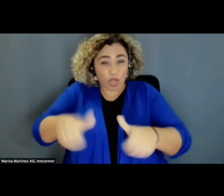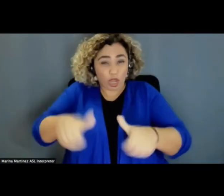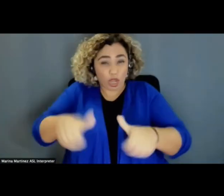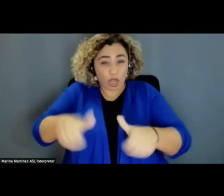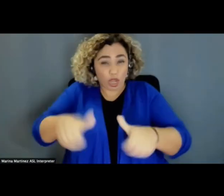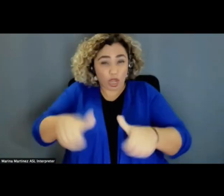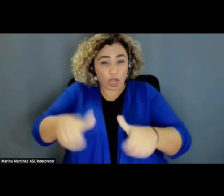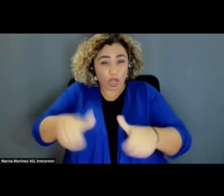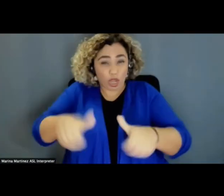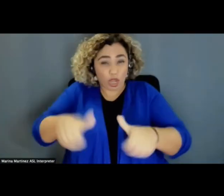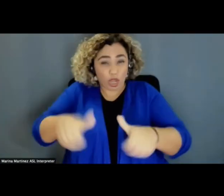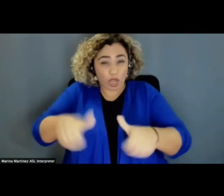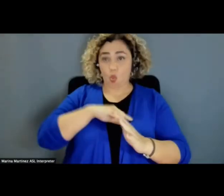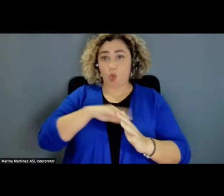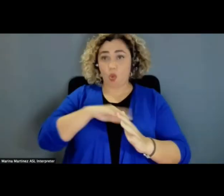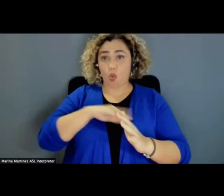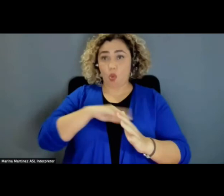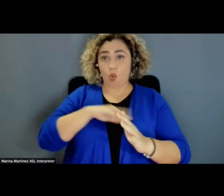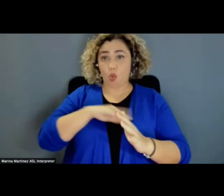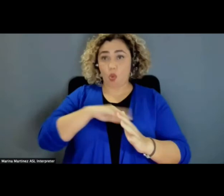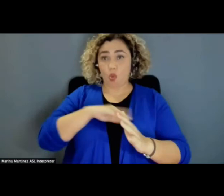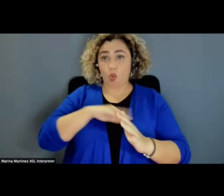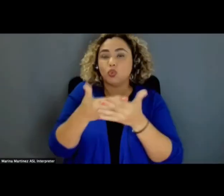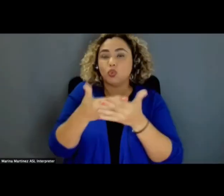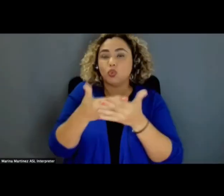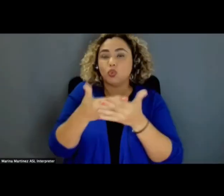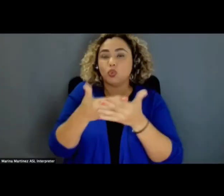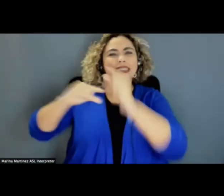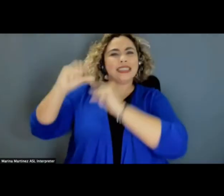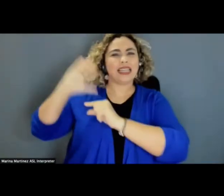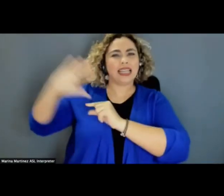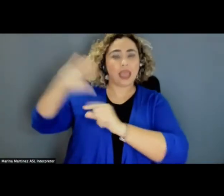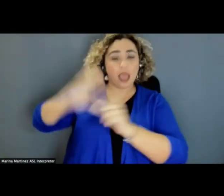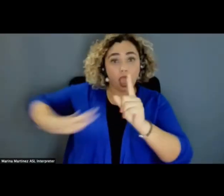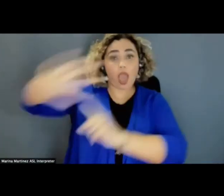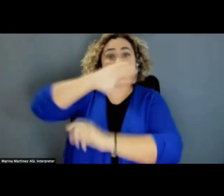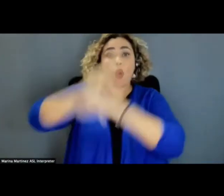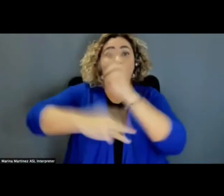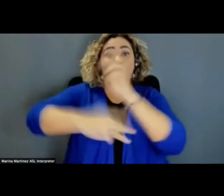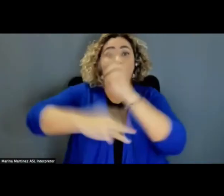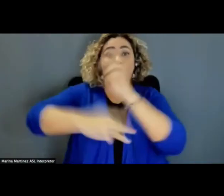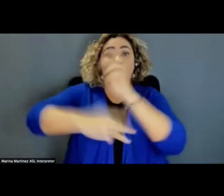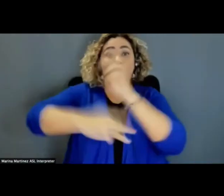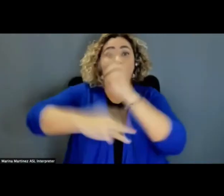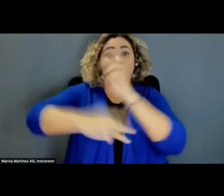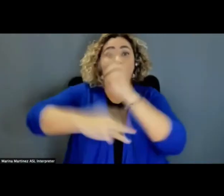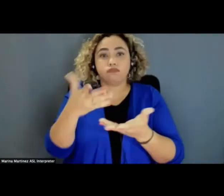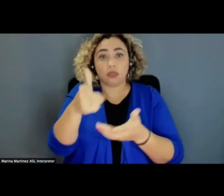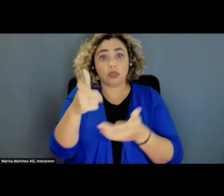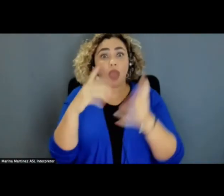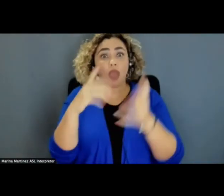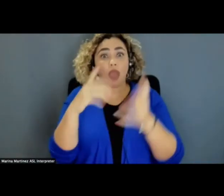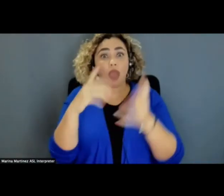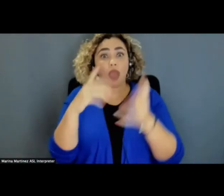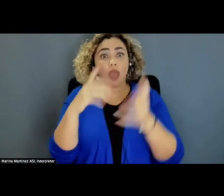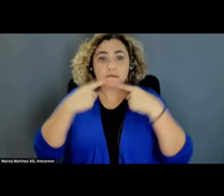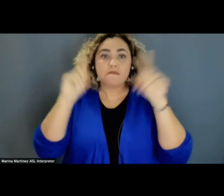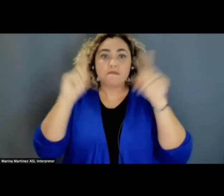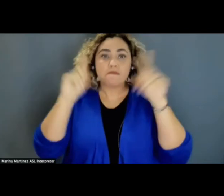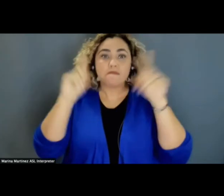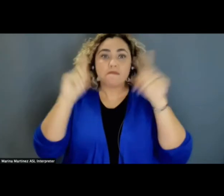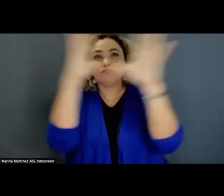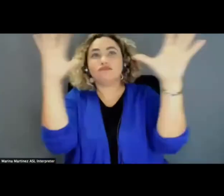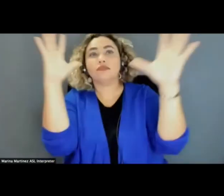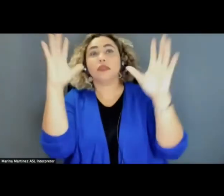its existence and vitality to generations from around the world who contributed to their hopes, dreams, and